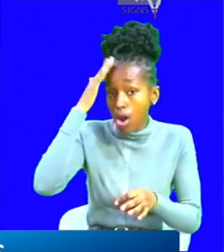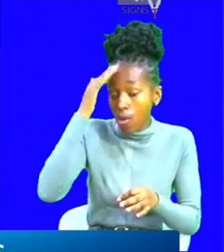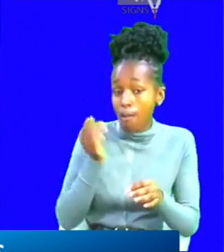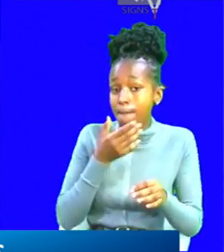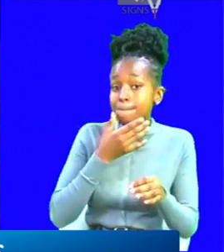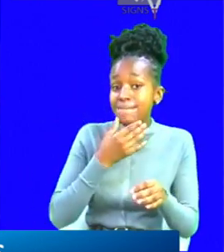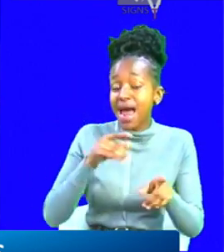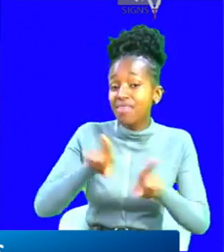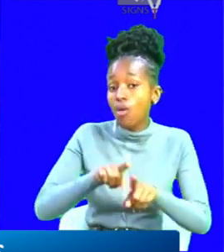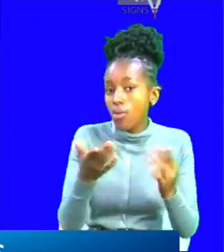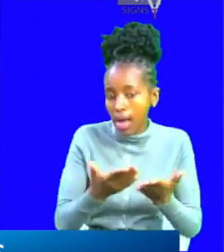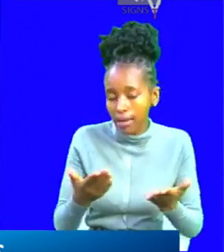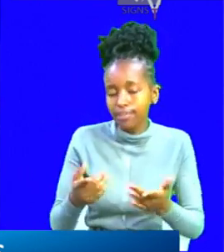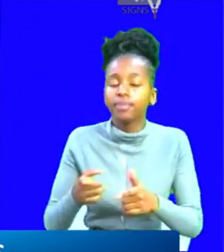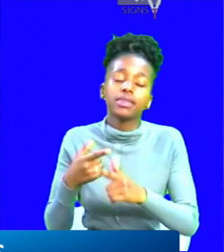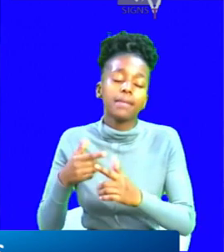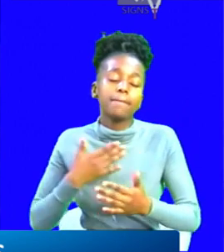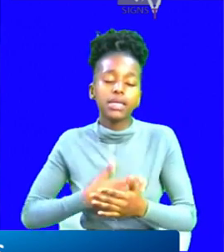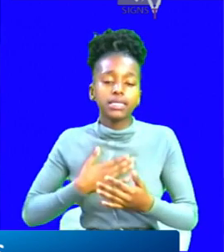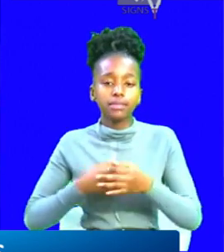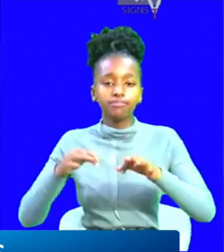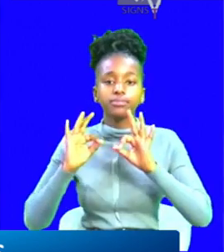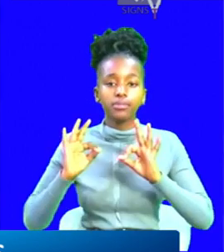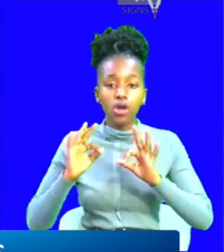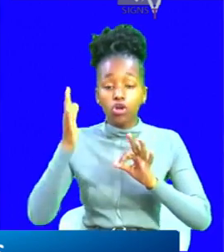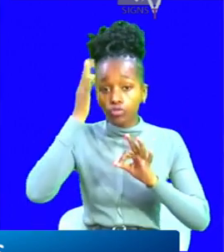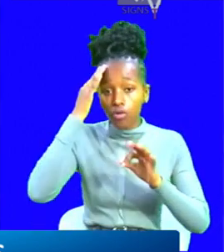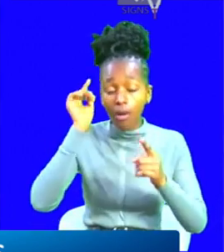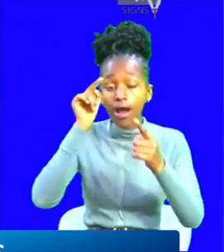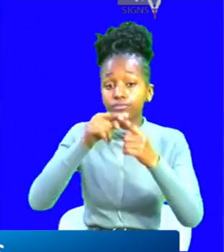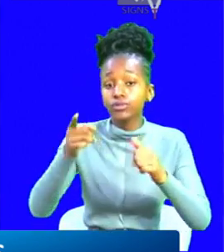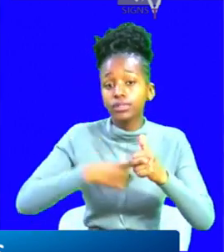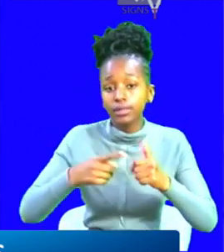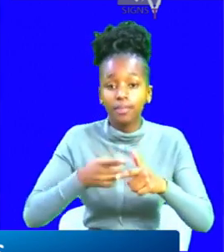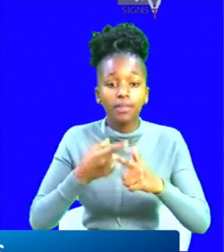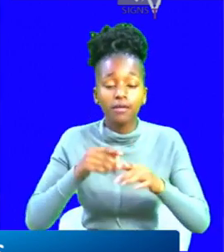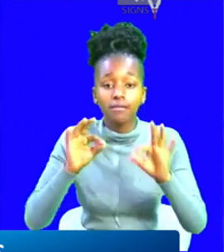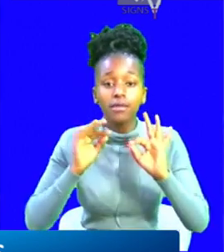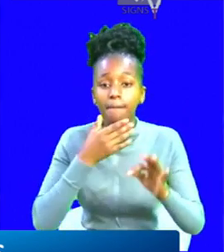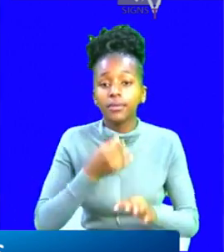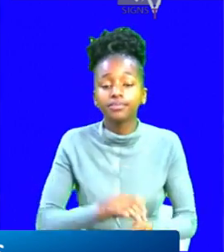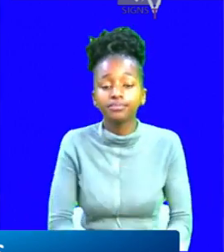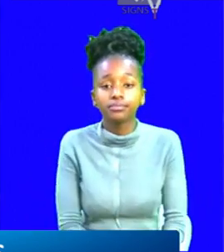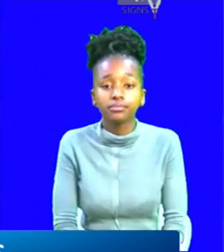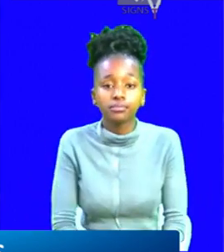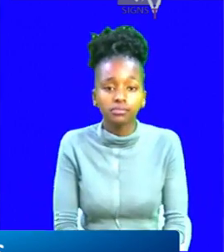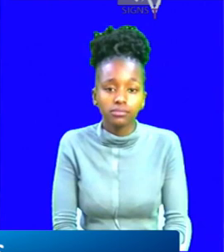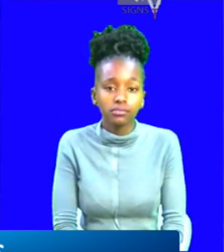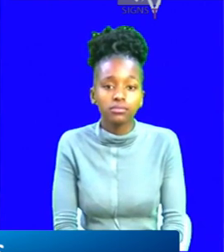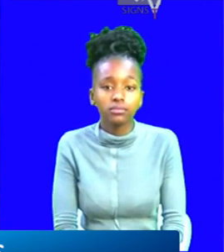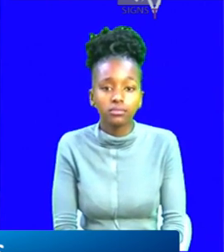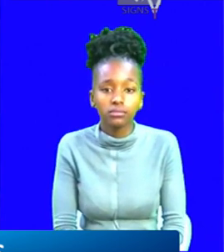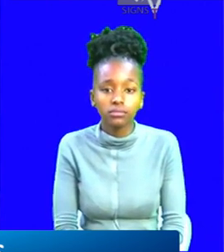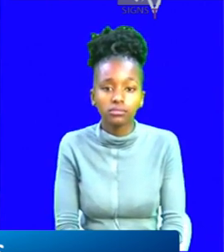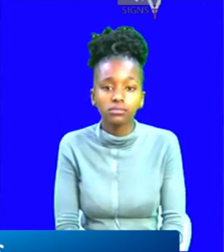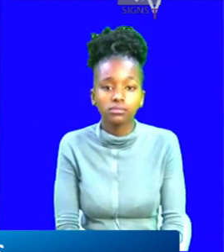giving the government up to 6. Siku ya kesho pia kwa sababu wapinzani wamesema wataendelea